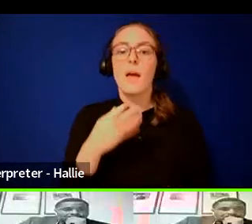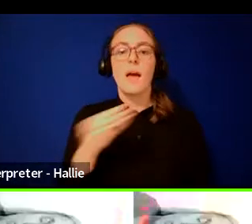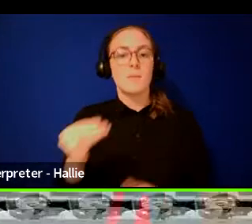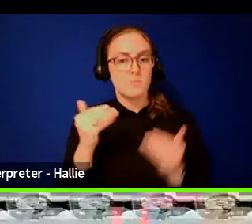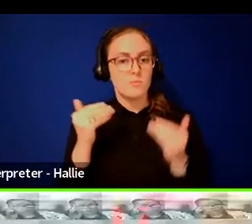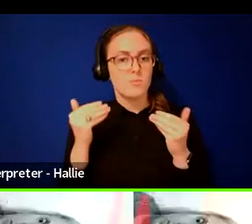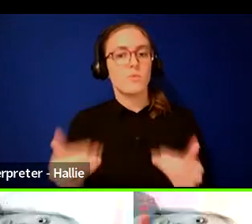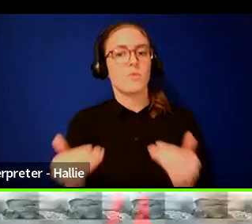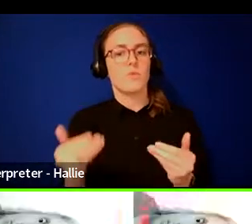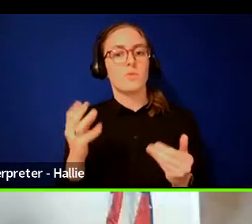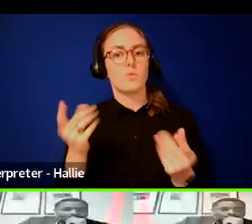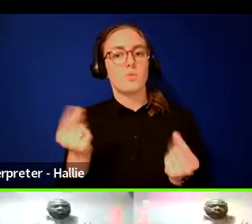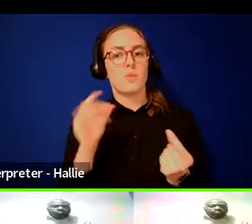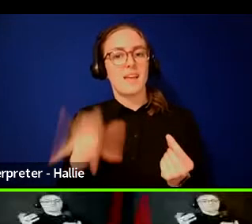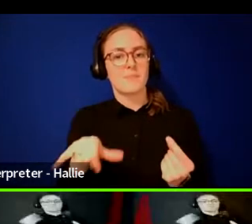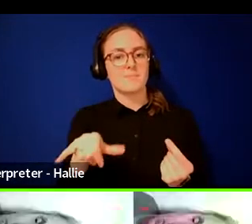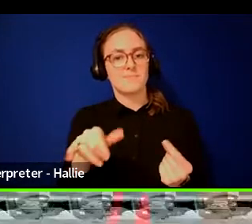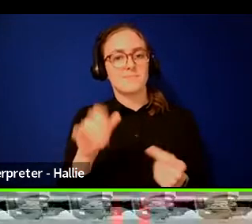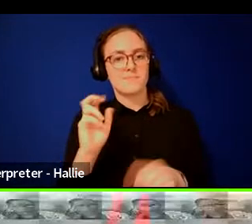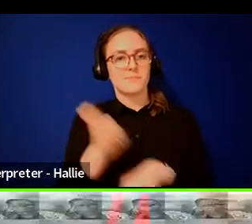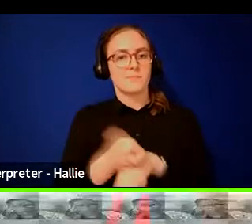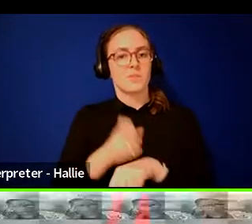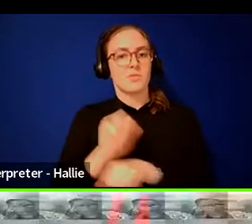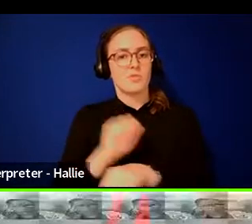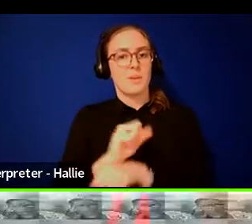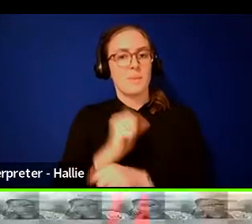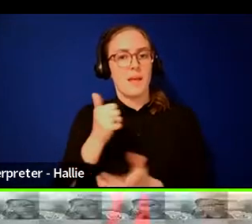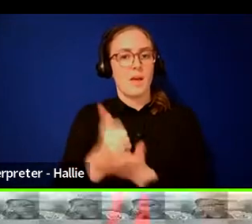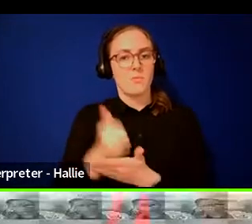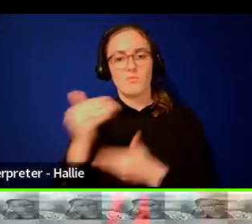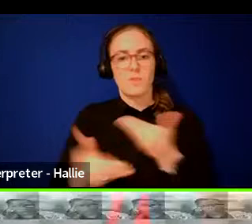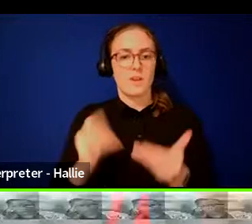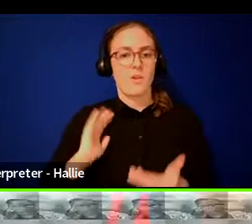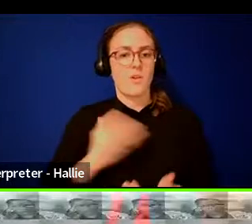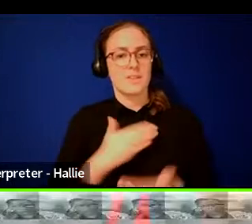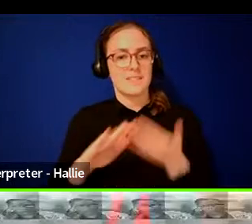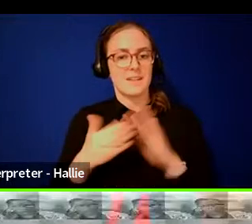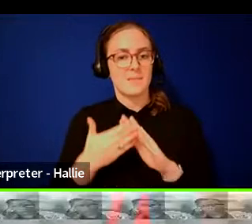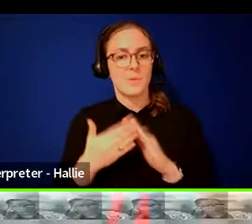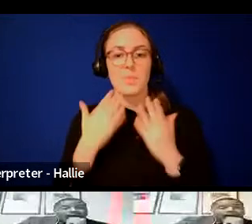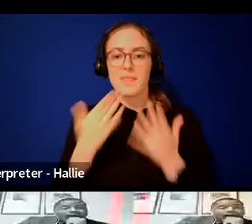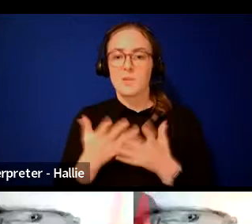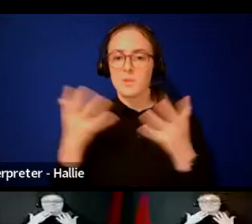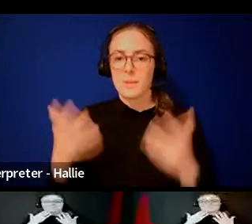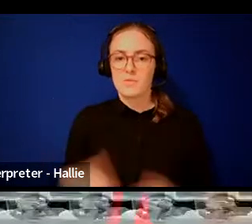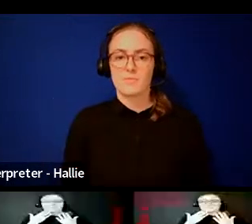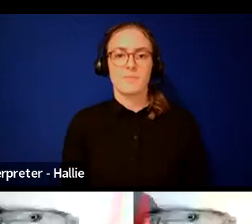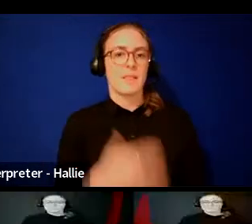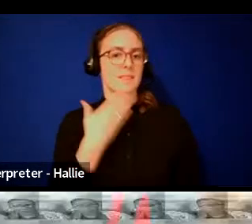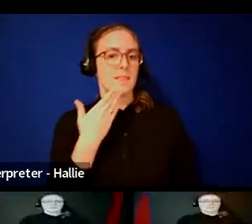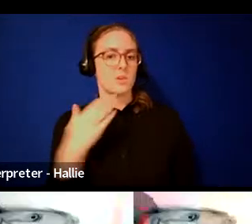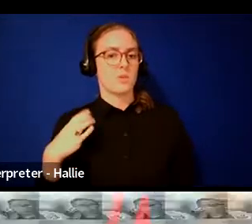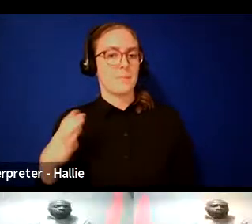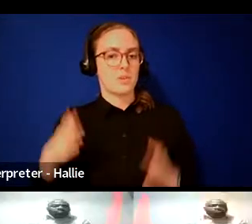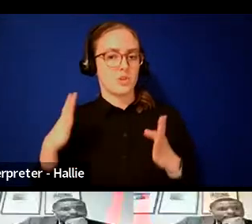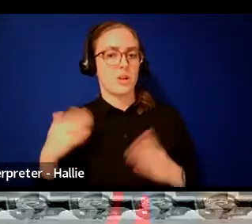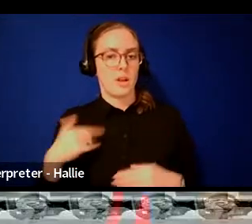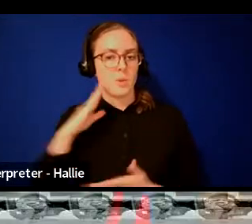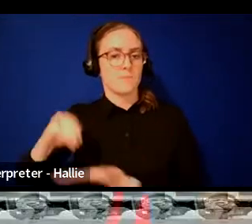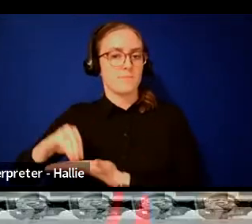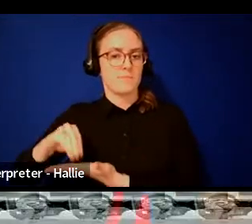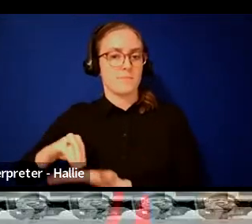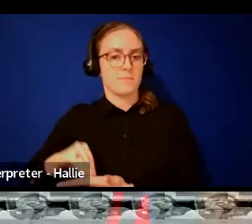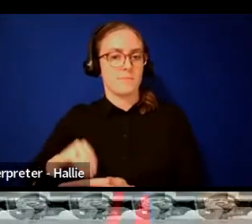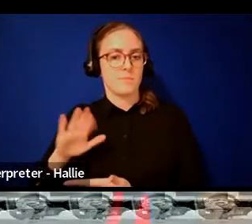do the difficult job to help to run our city. So thank you so much. Thank you, Commissioner. I'll make note of your remarks